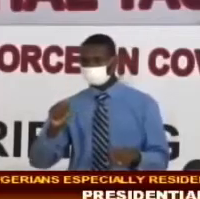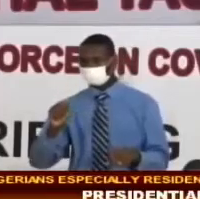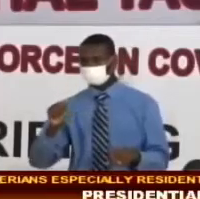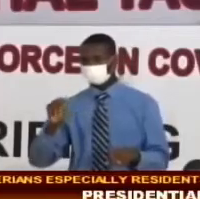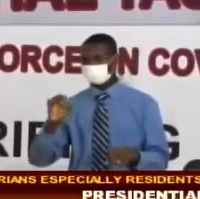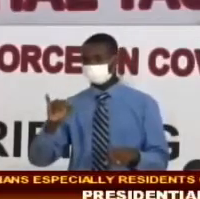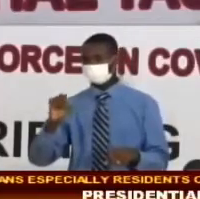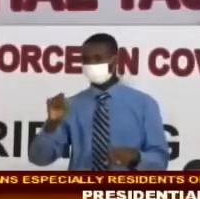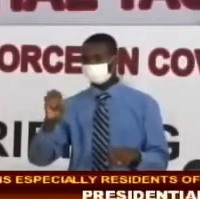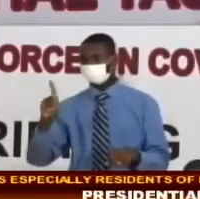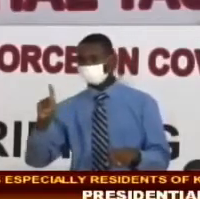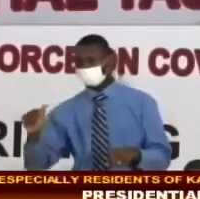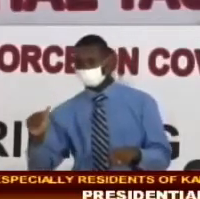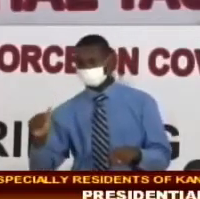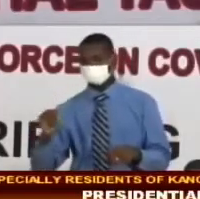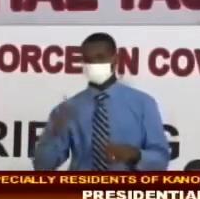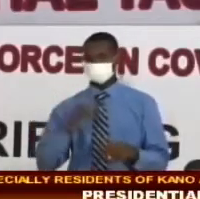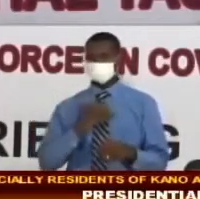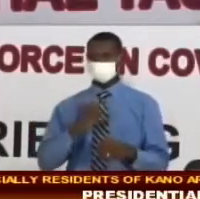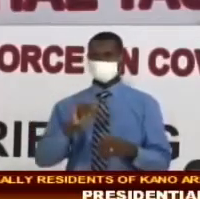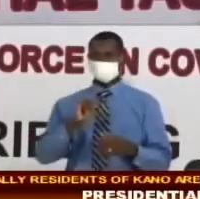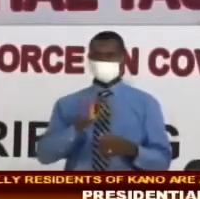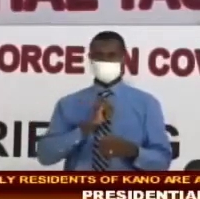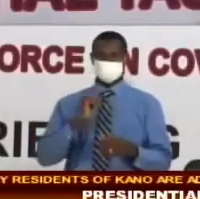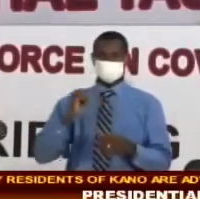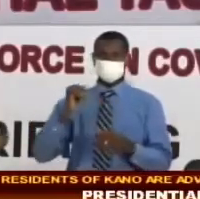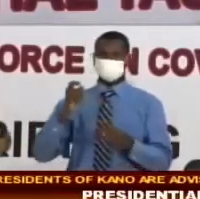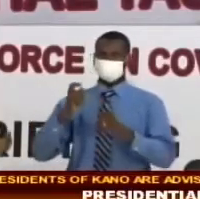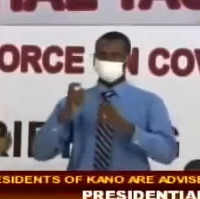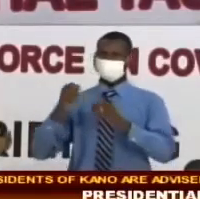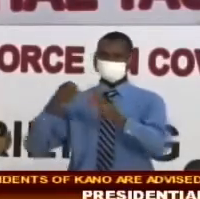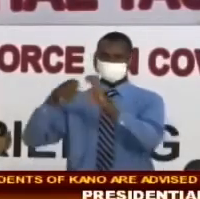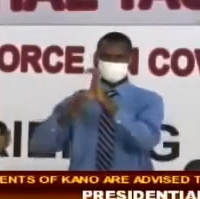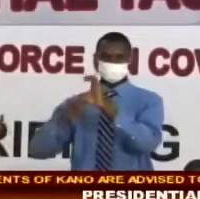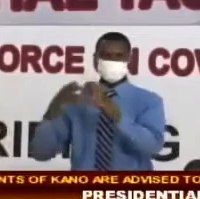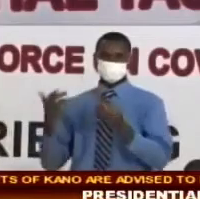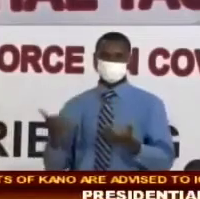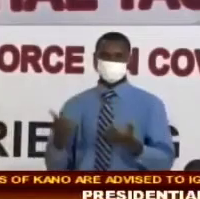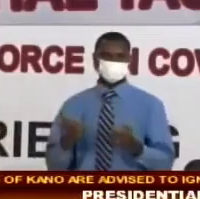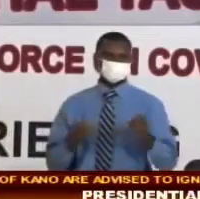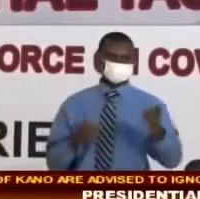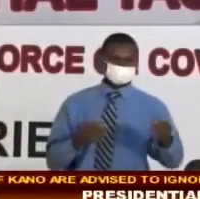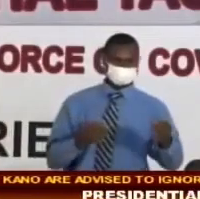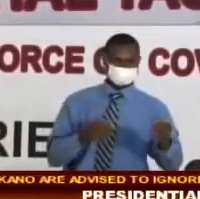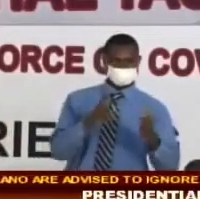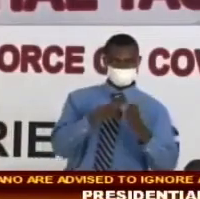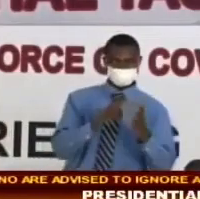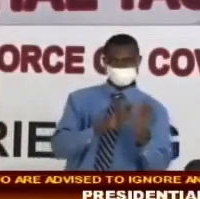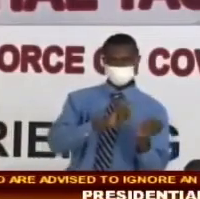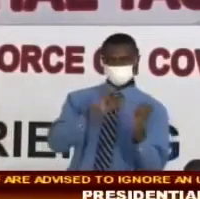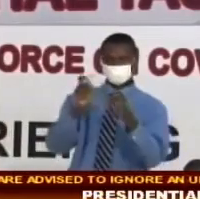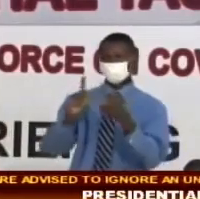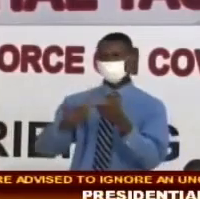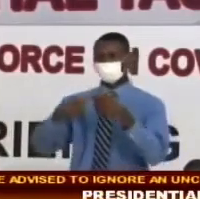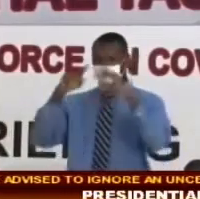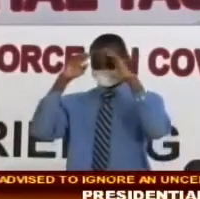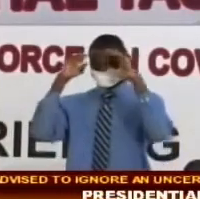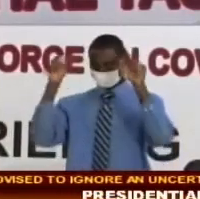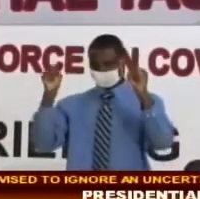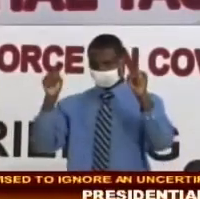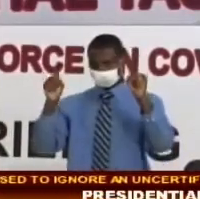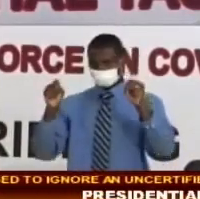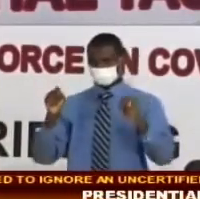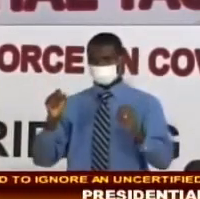I have the privilege to chair. The report of the PASEDA has been submitted to government. And MASEDA, which